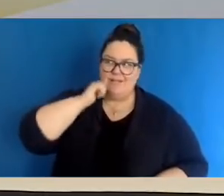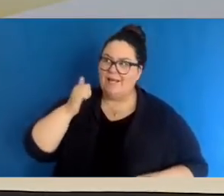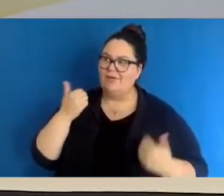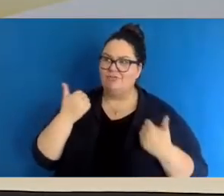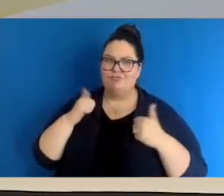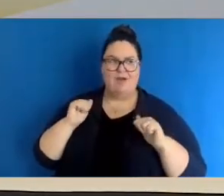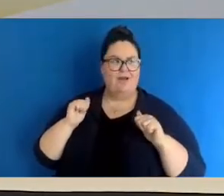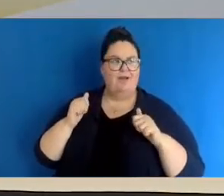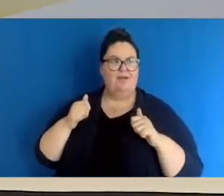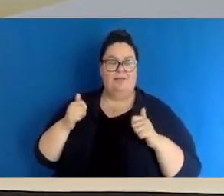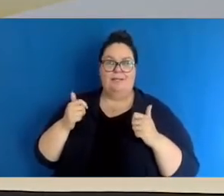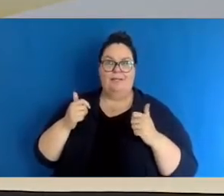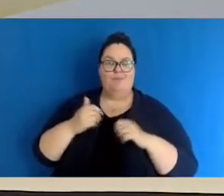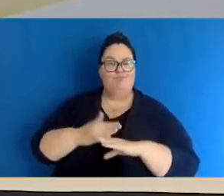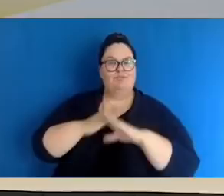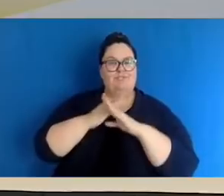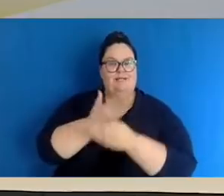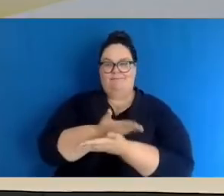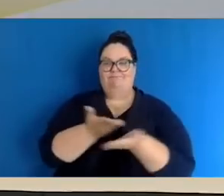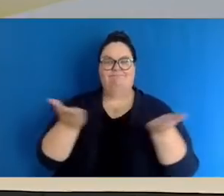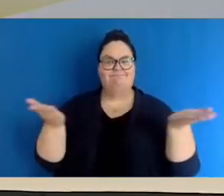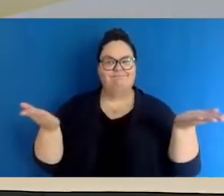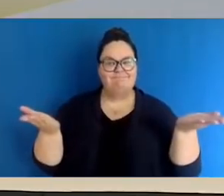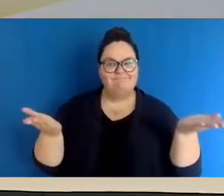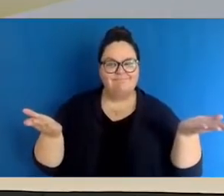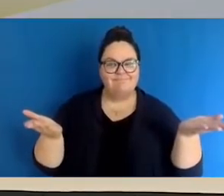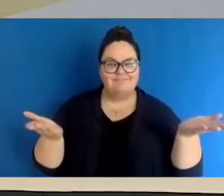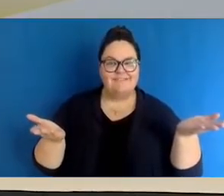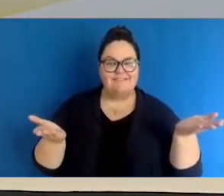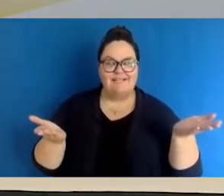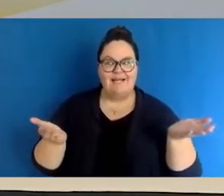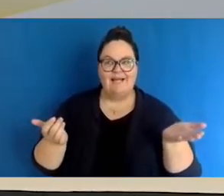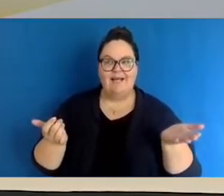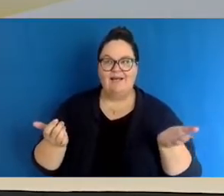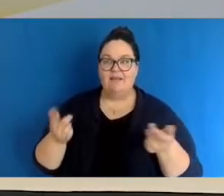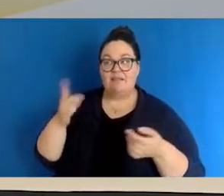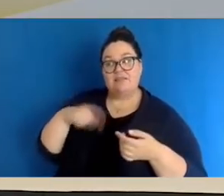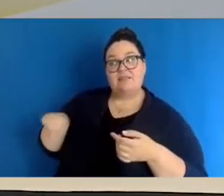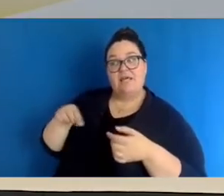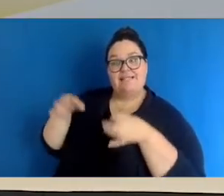try to protect Islanders and to make decisions that will